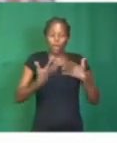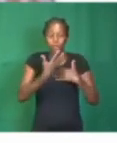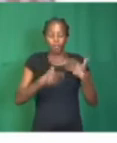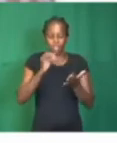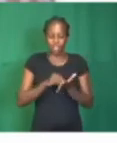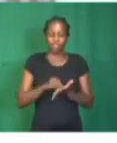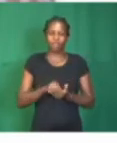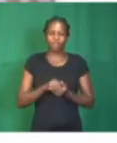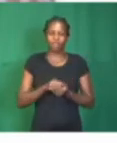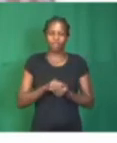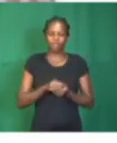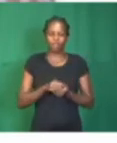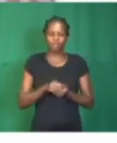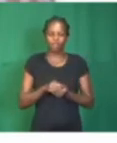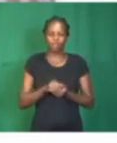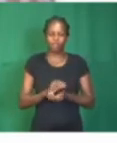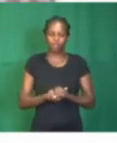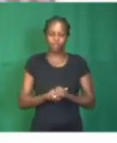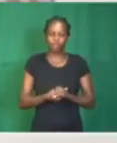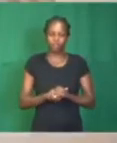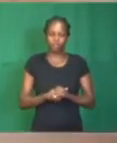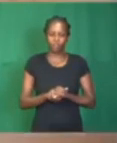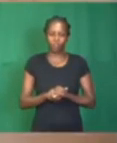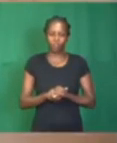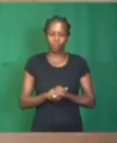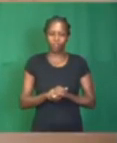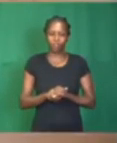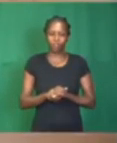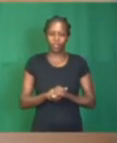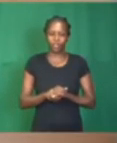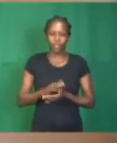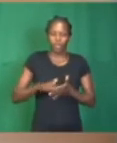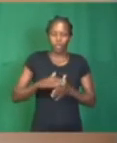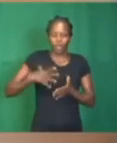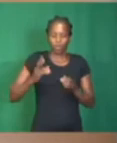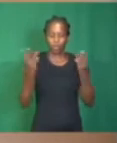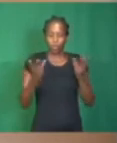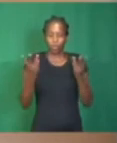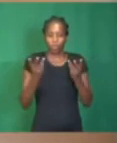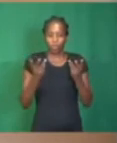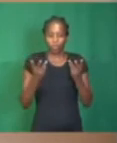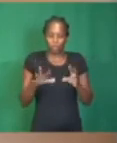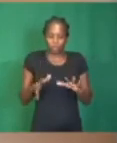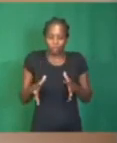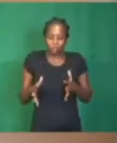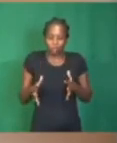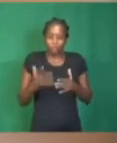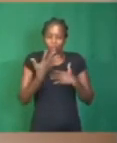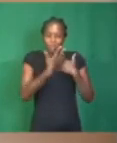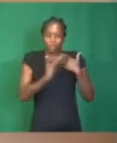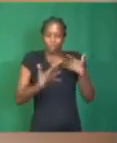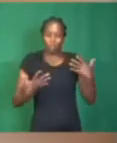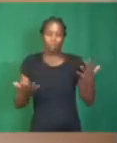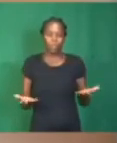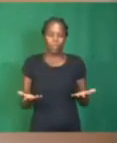as blood is just that sometimes they do not like blood. They think blood is a bit disgusting when they see blood. But